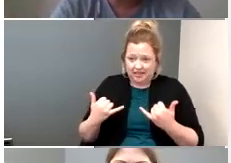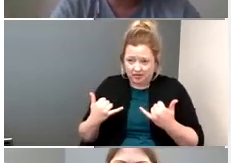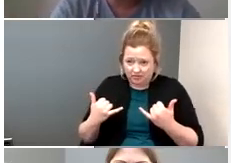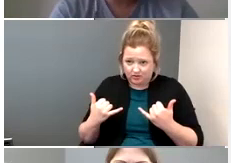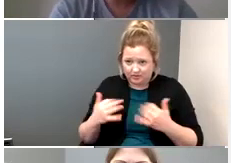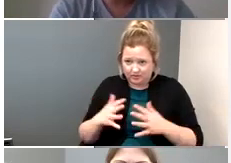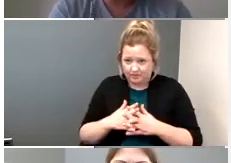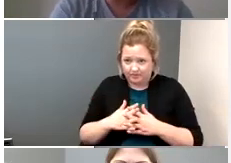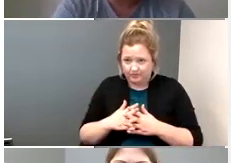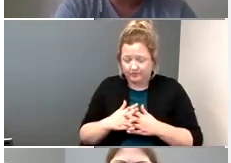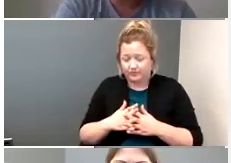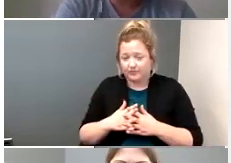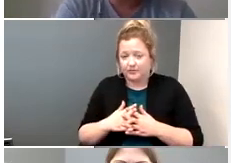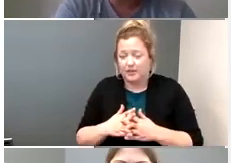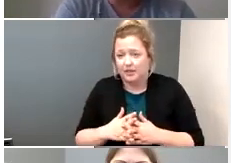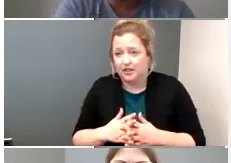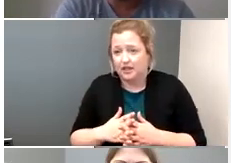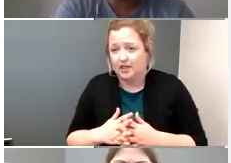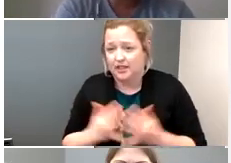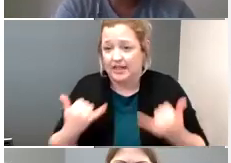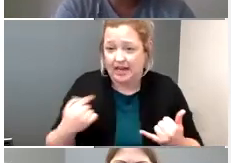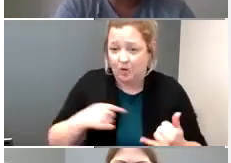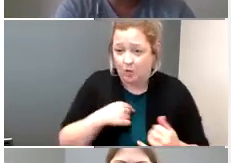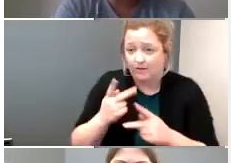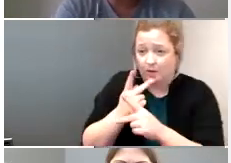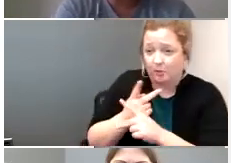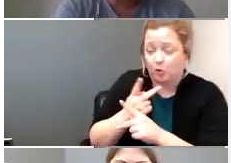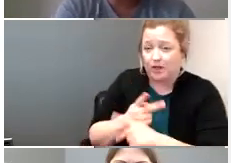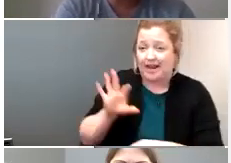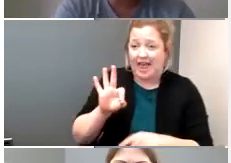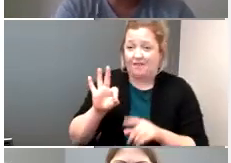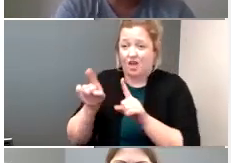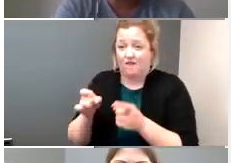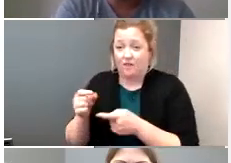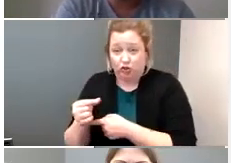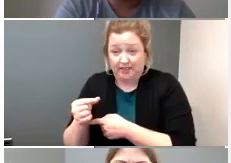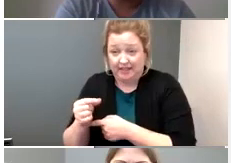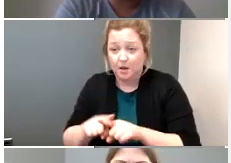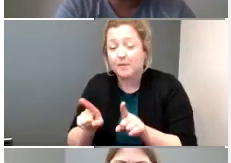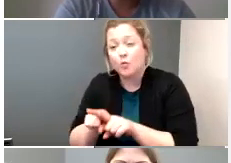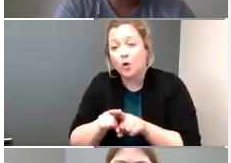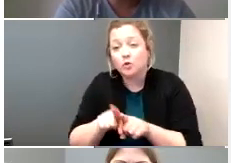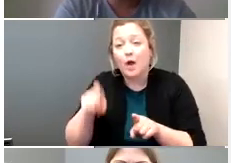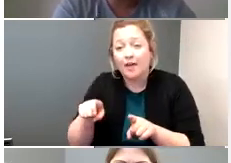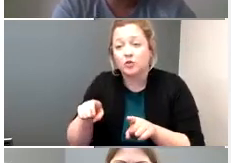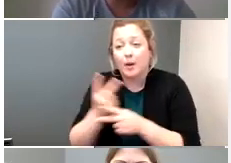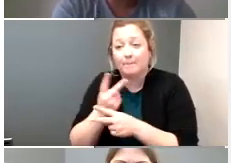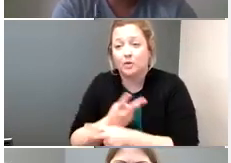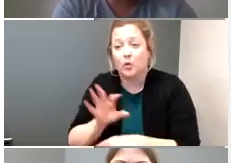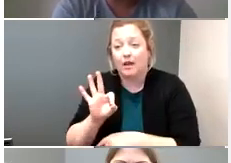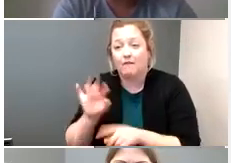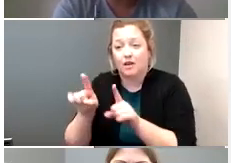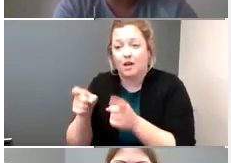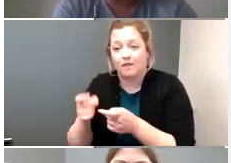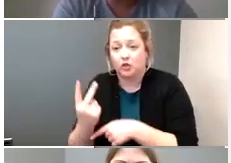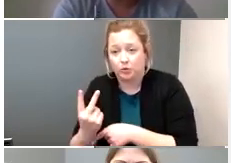blah, all of those things, now we have computed f of 3, but now we also need to compute f of 2, right? So for this,